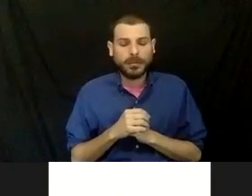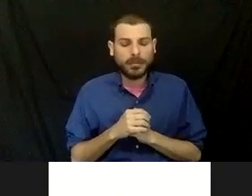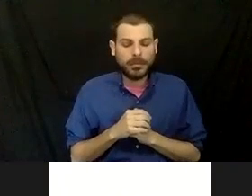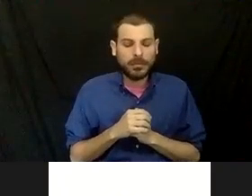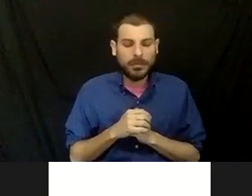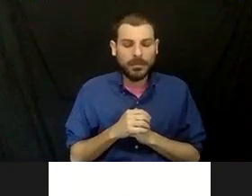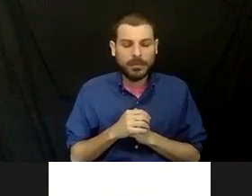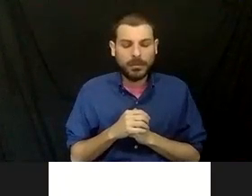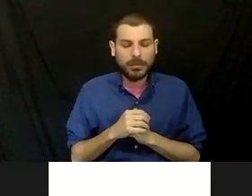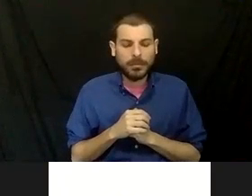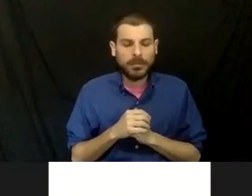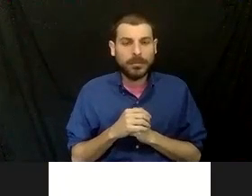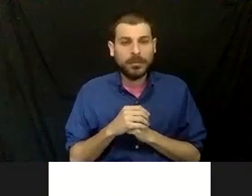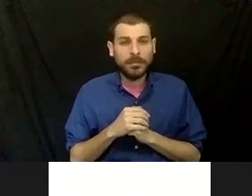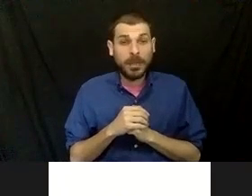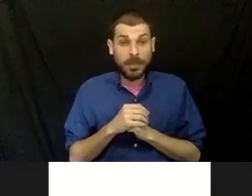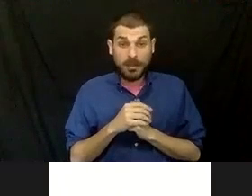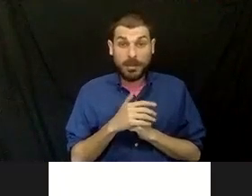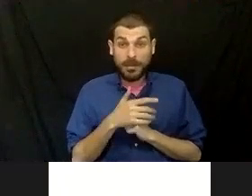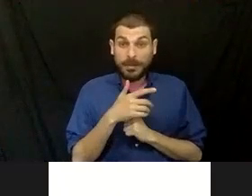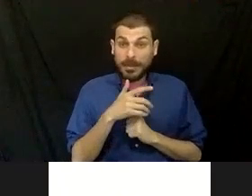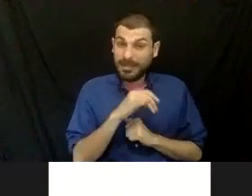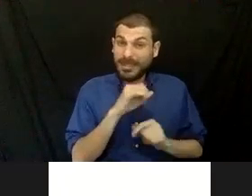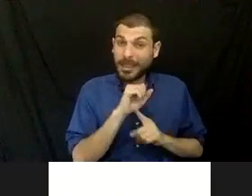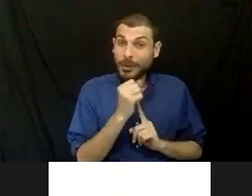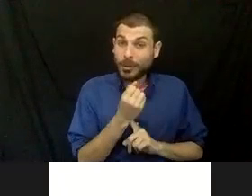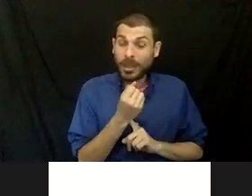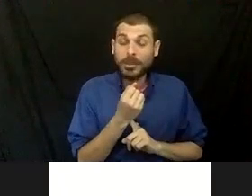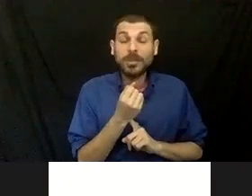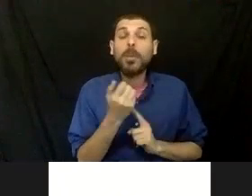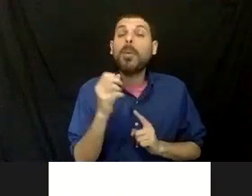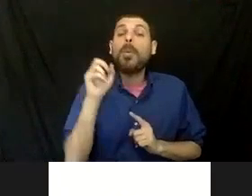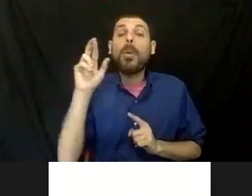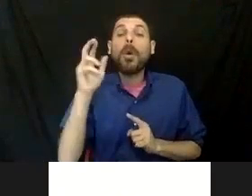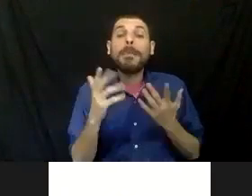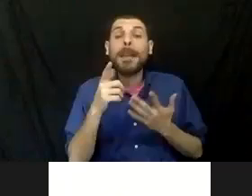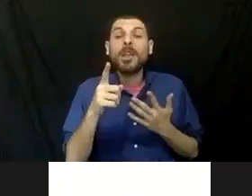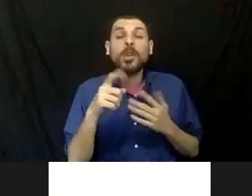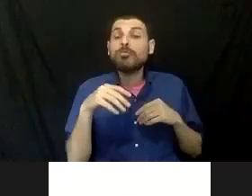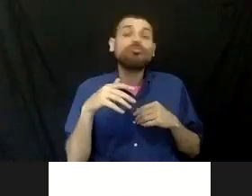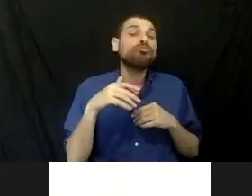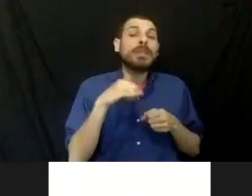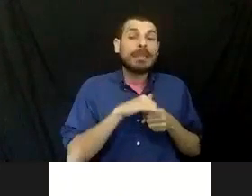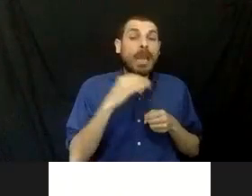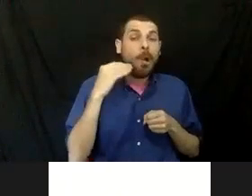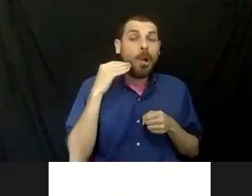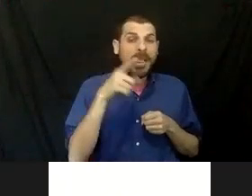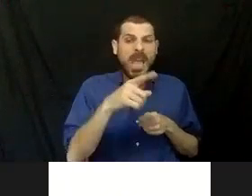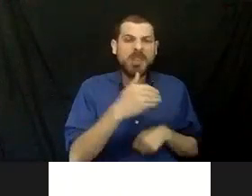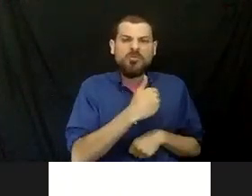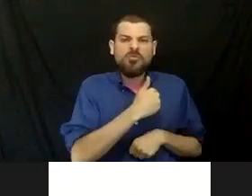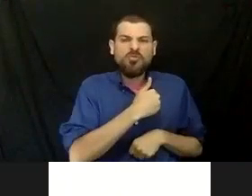If going back to work was going to violate the governor's order, then you would still be eligible for